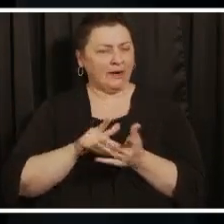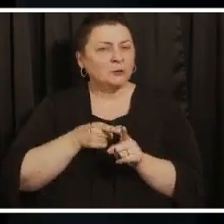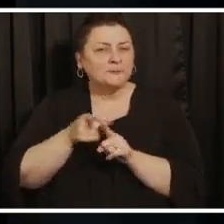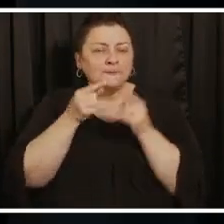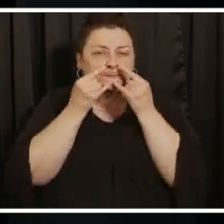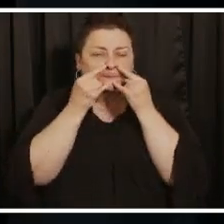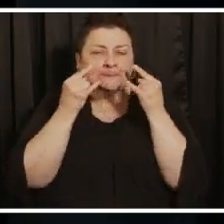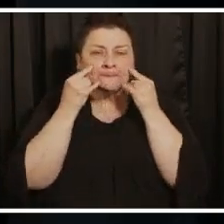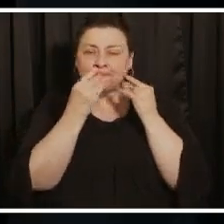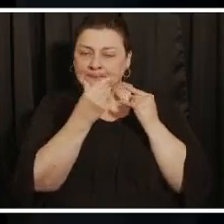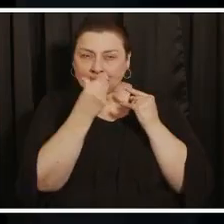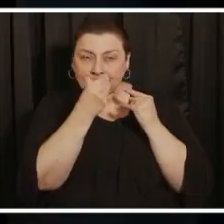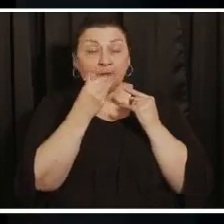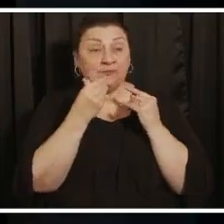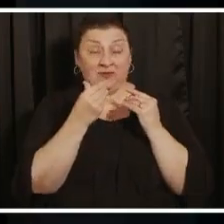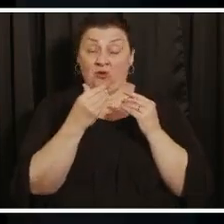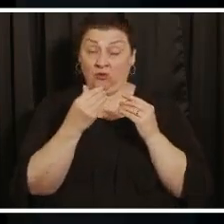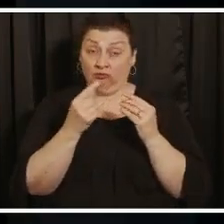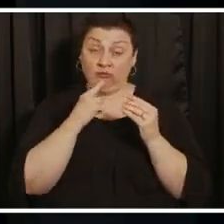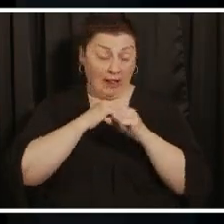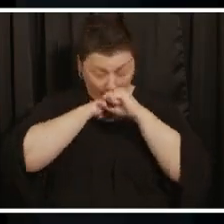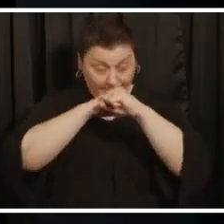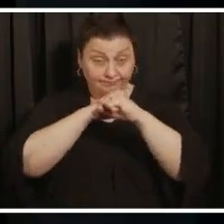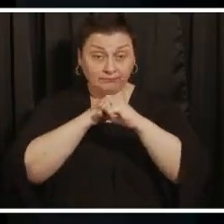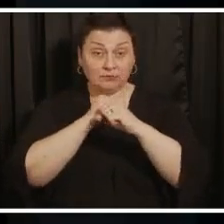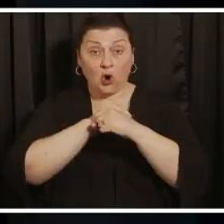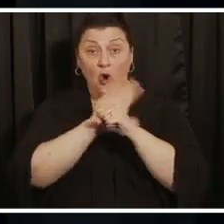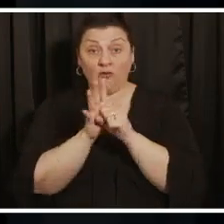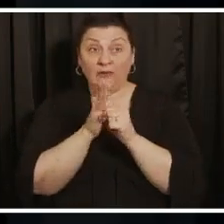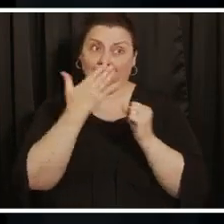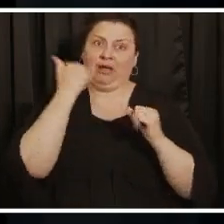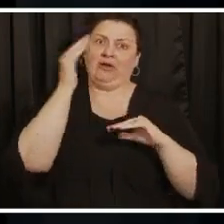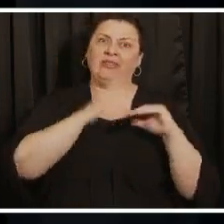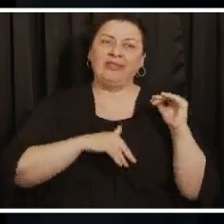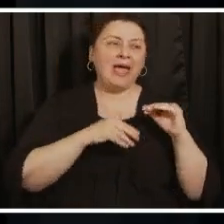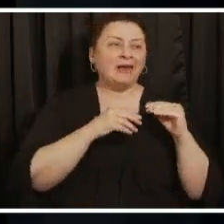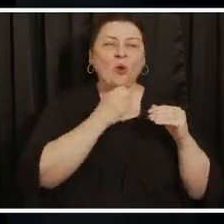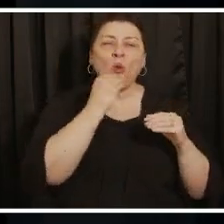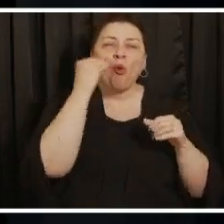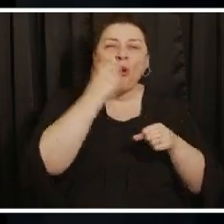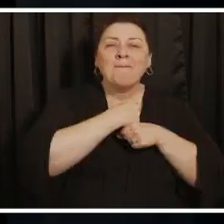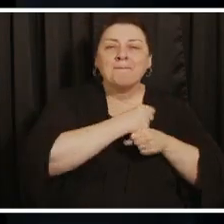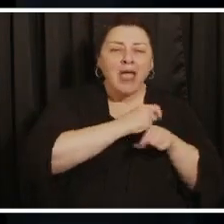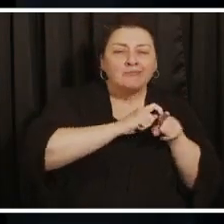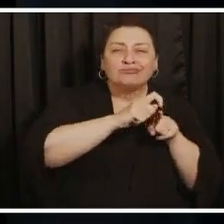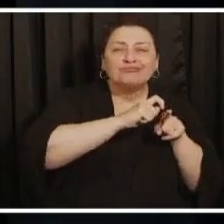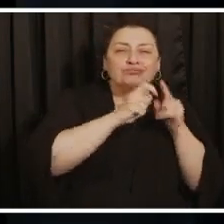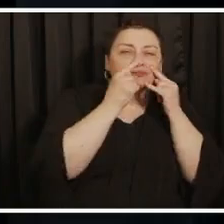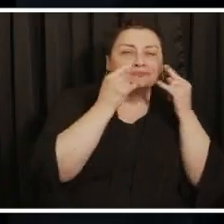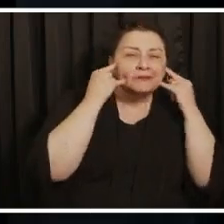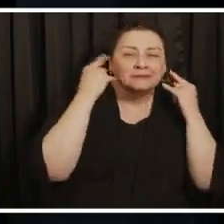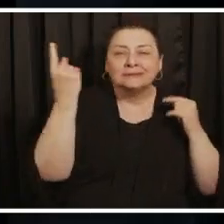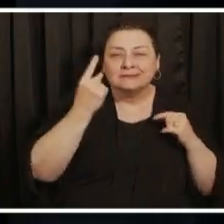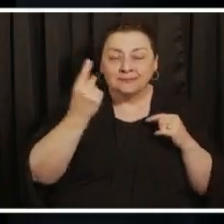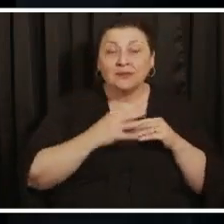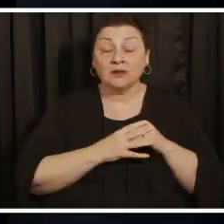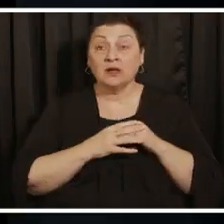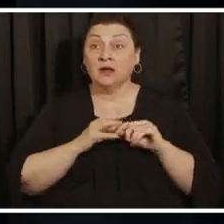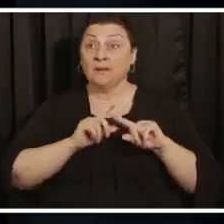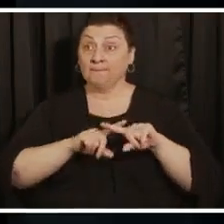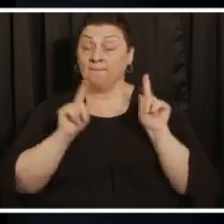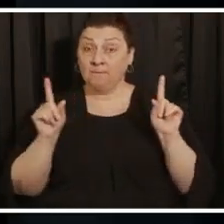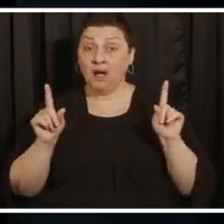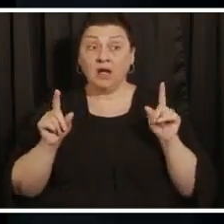more than cloth masks or regular masks. For testing, right now, we can make testing available for any school or district that wants it. They can request